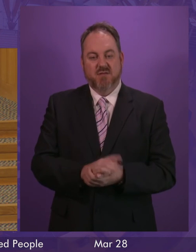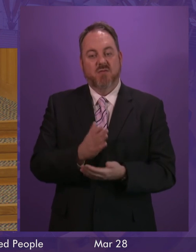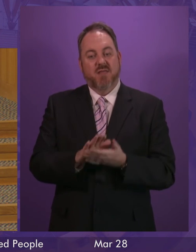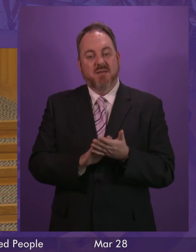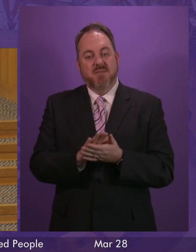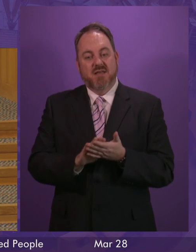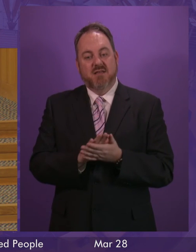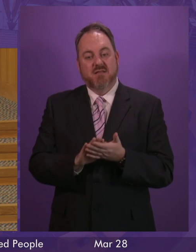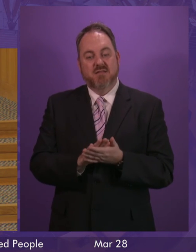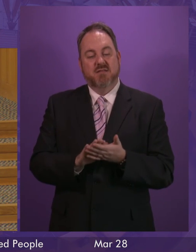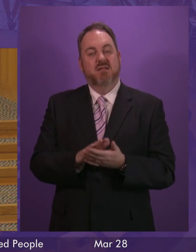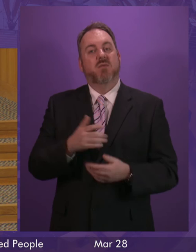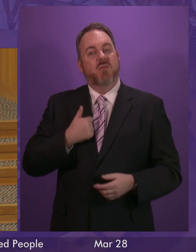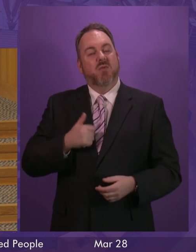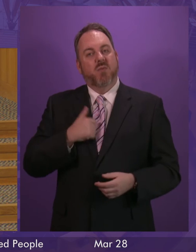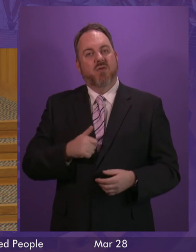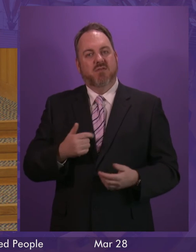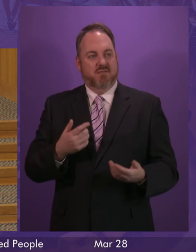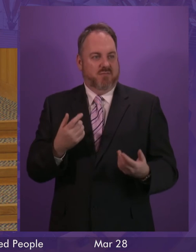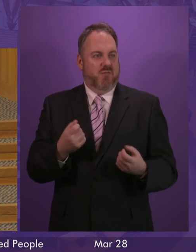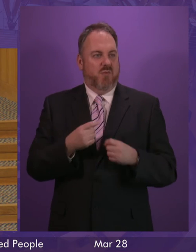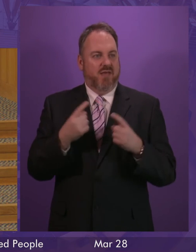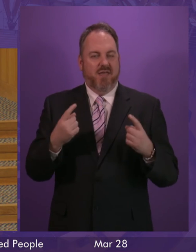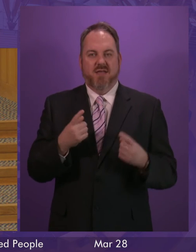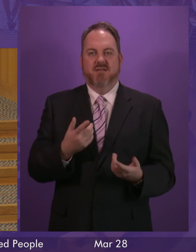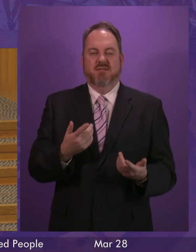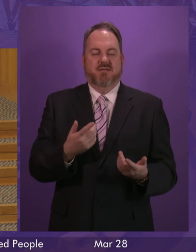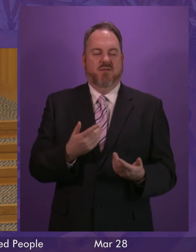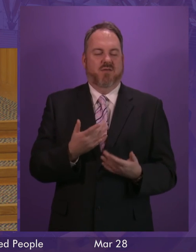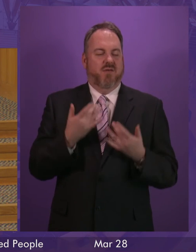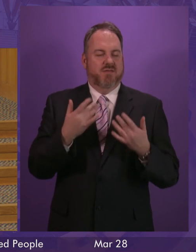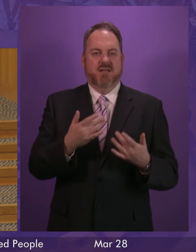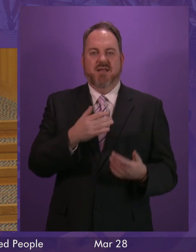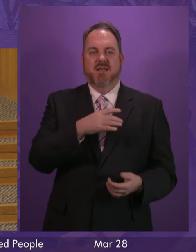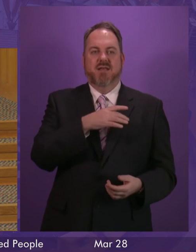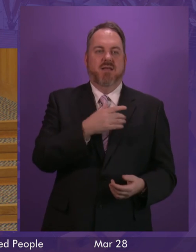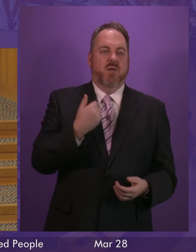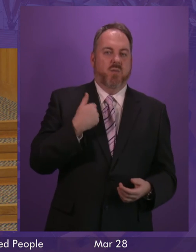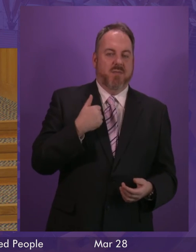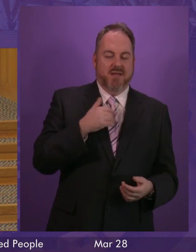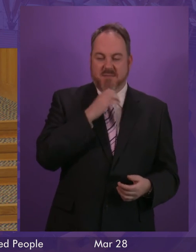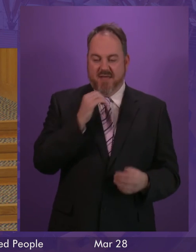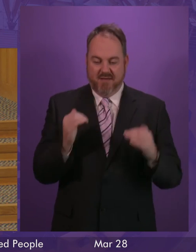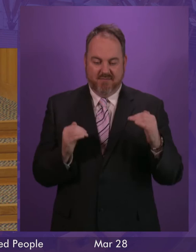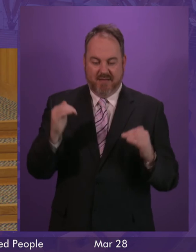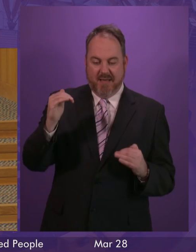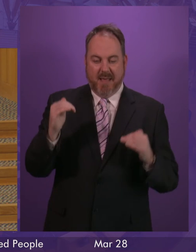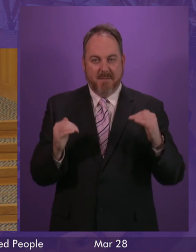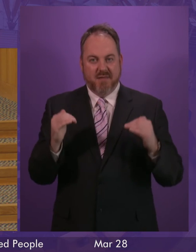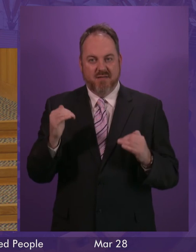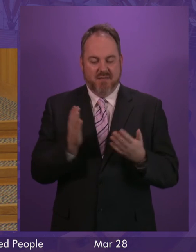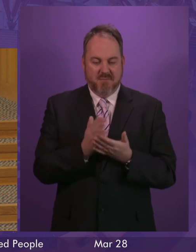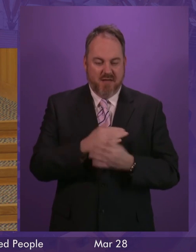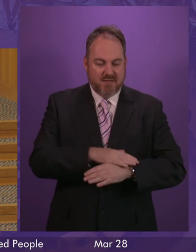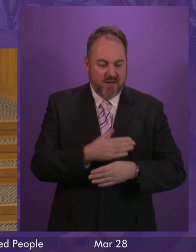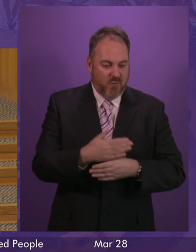to be employed and more likely to be unemployed. Women are still likely to be more employed than men and part-time work. So that is all still going